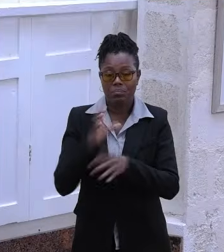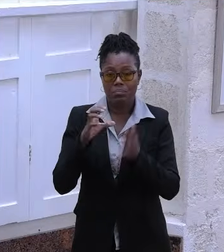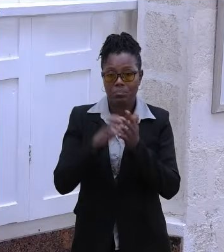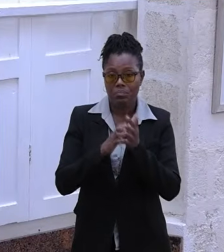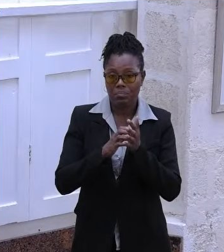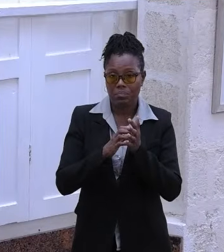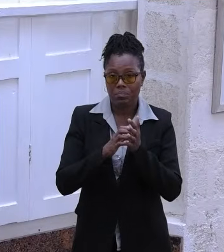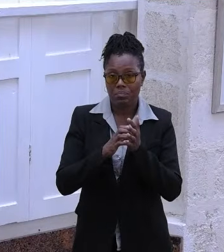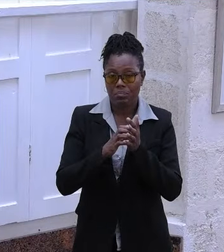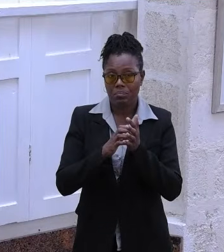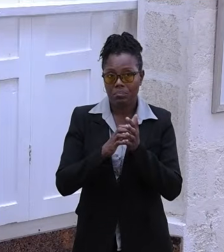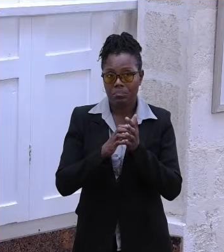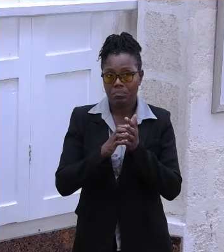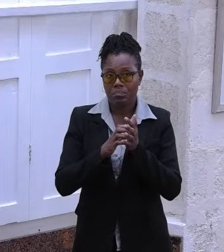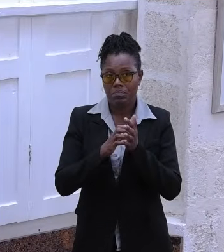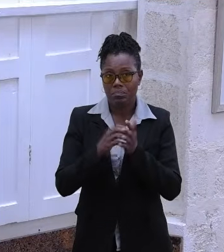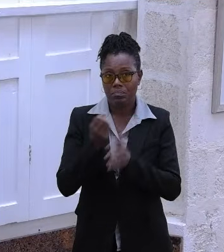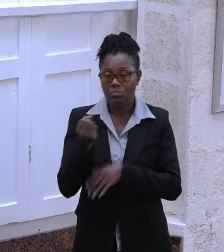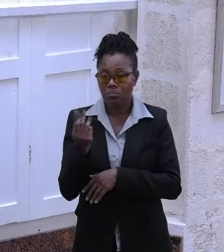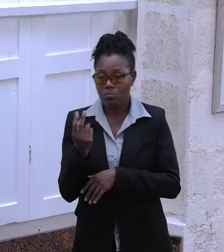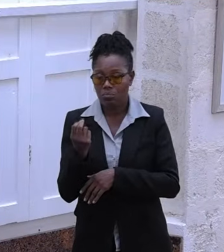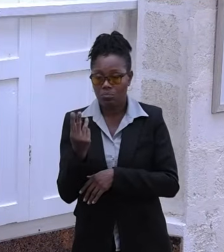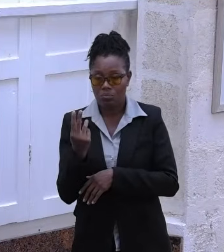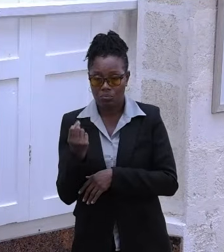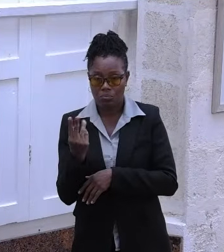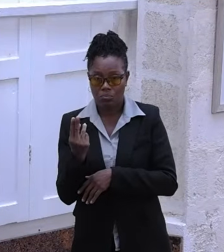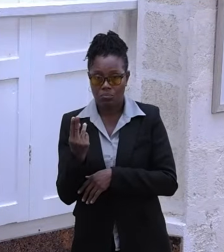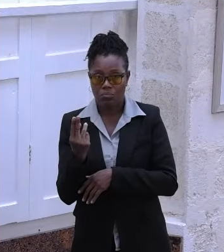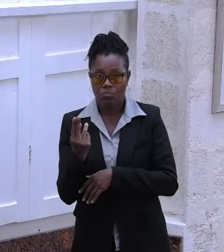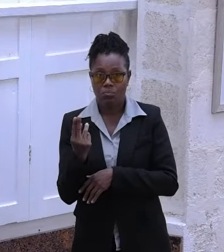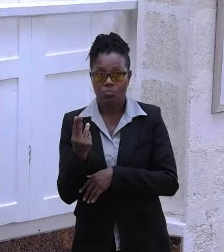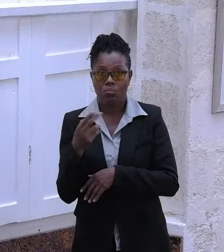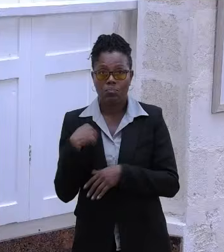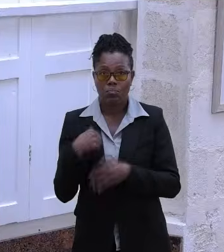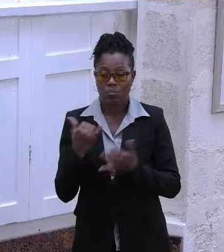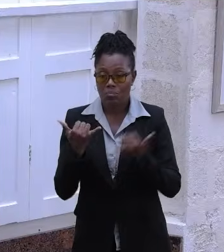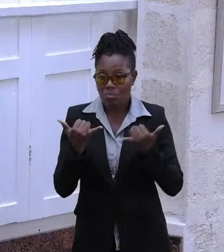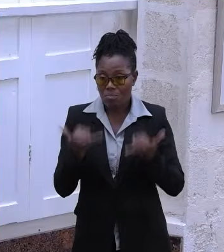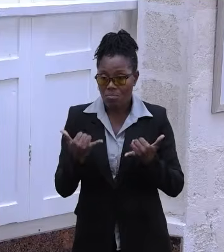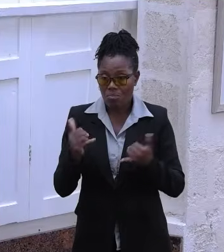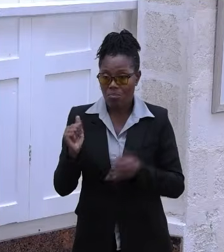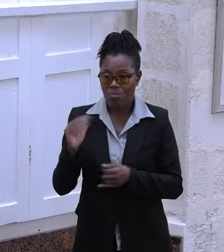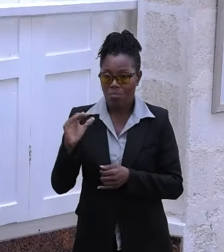section 12 of the current act.